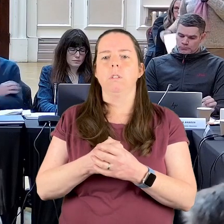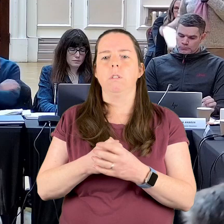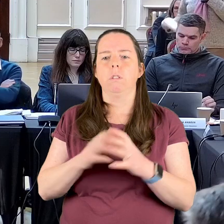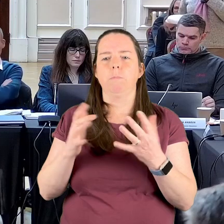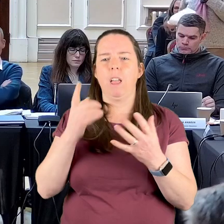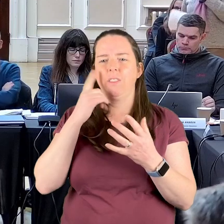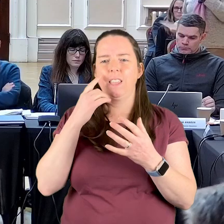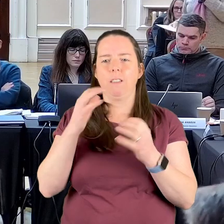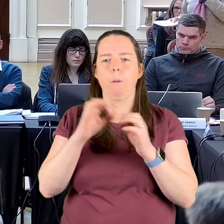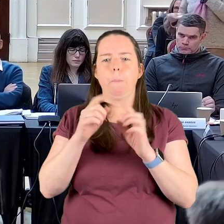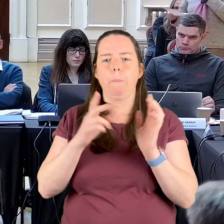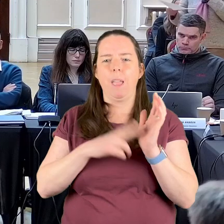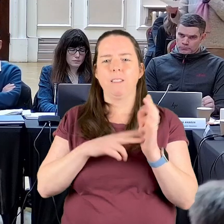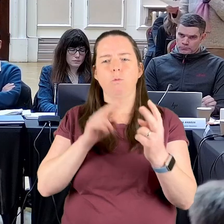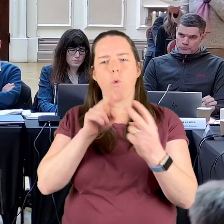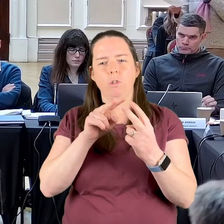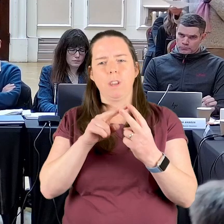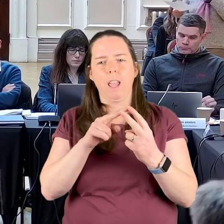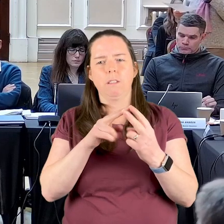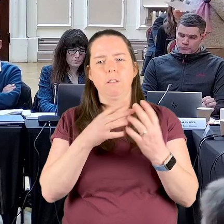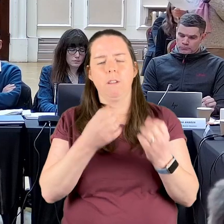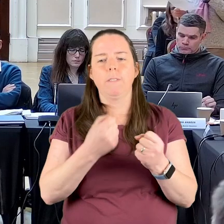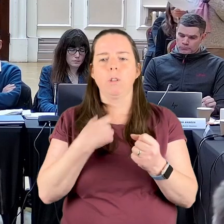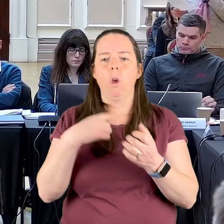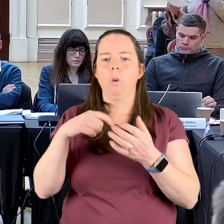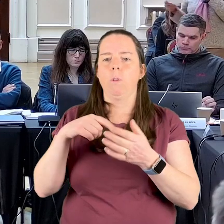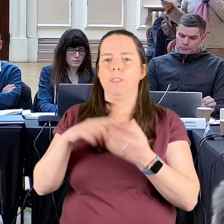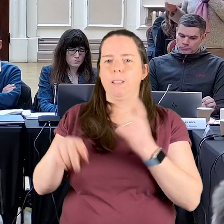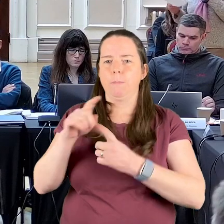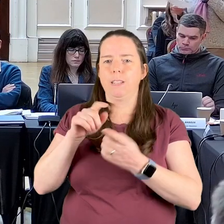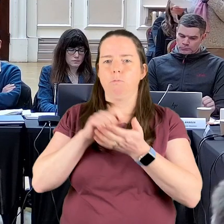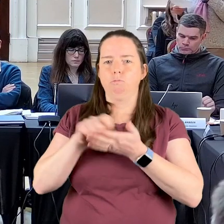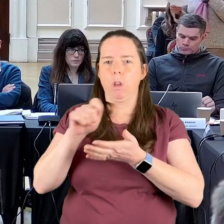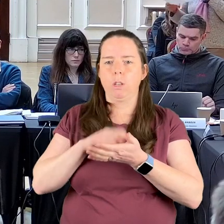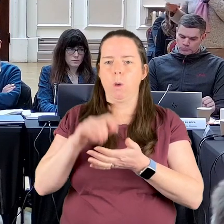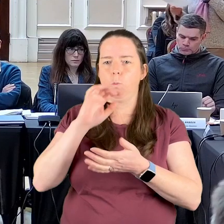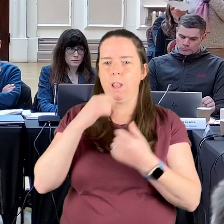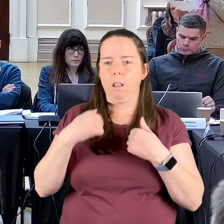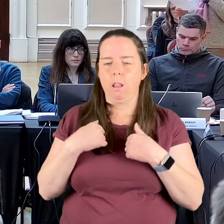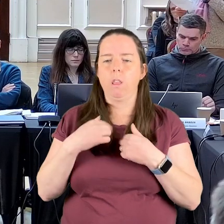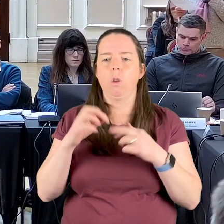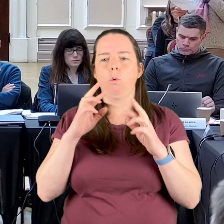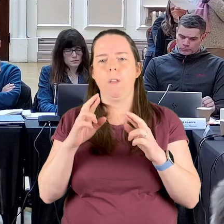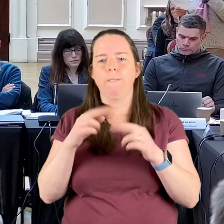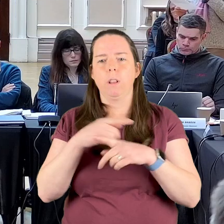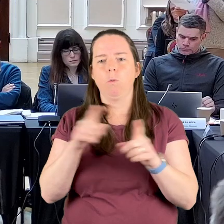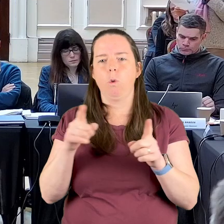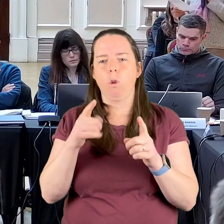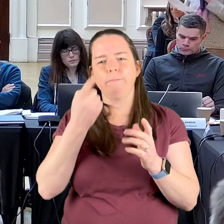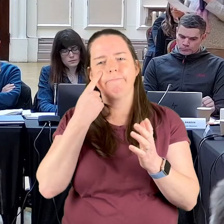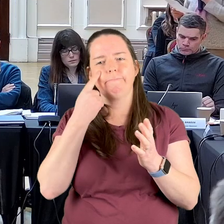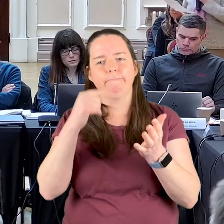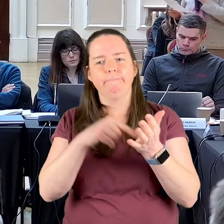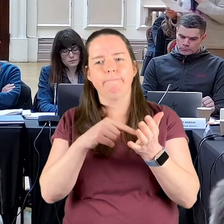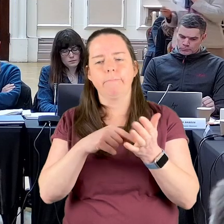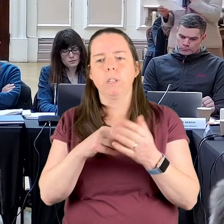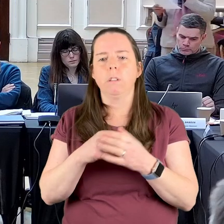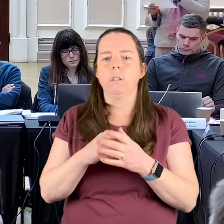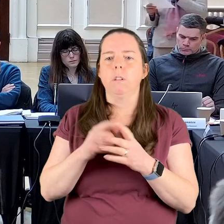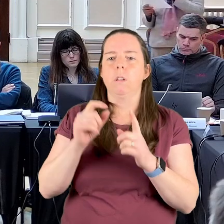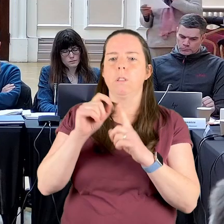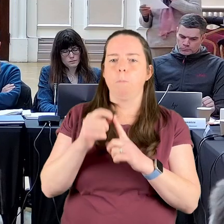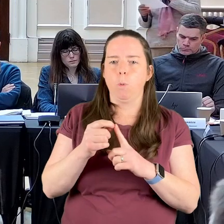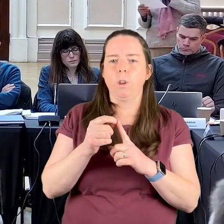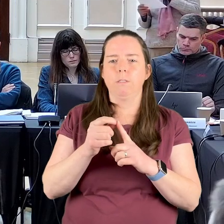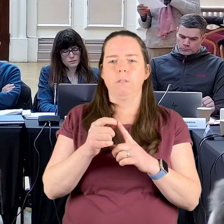Unfortunately, that didn't happen, but I think I've got Ben's contact, so I'll write up this meeting and hopefully you'll all have a look at it.